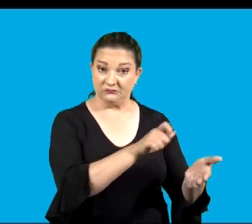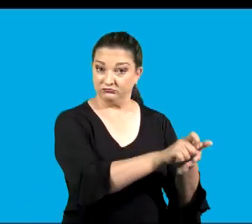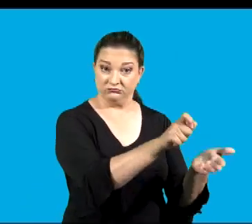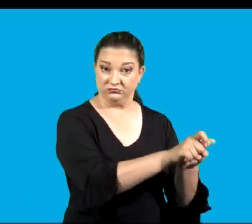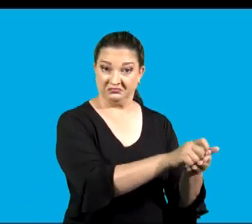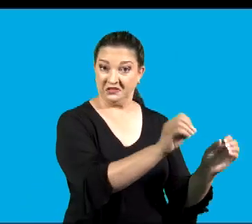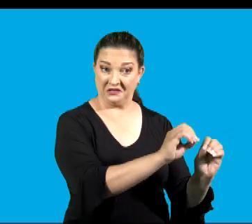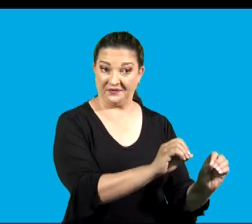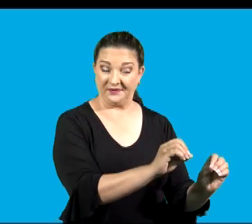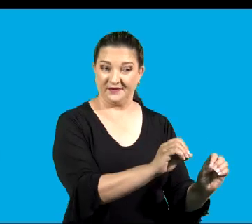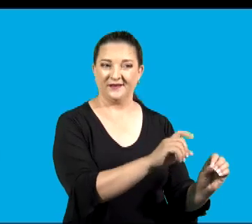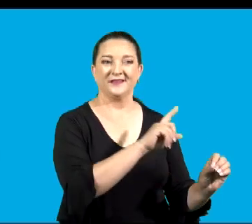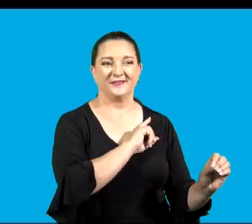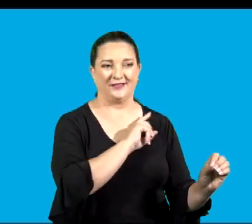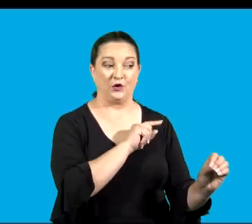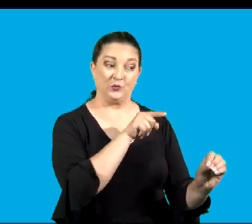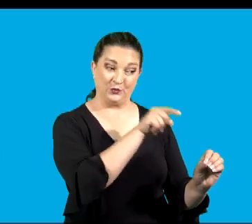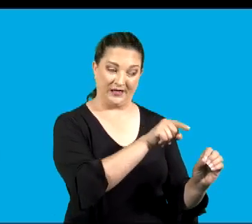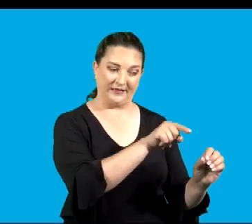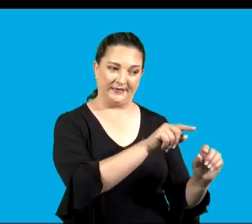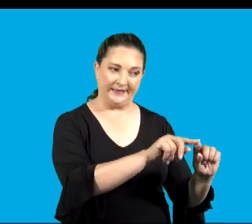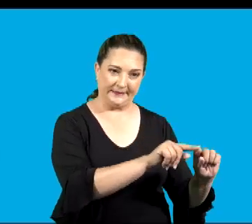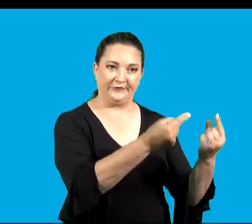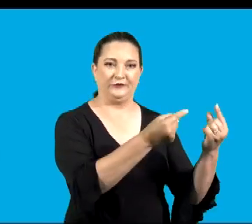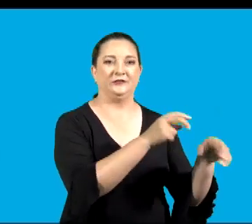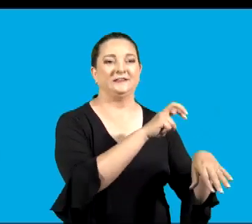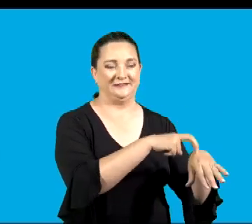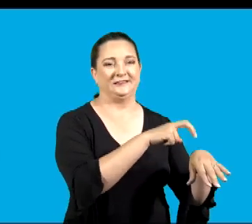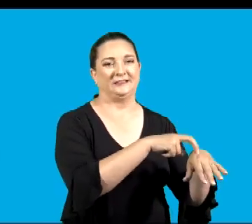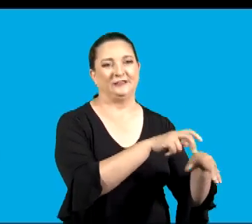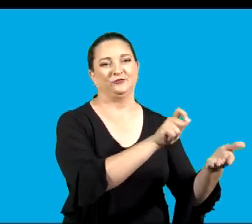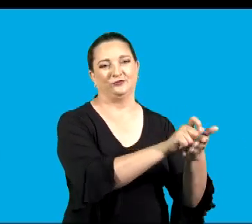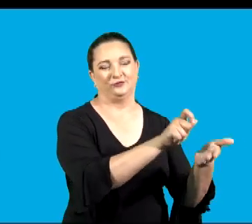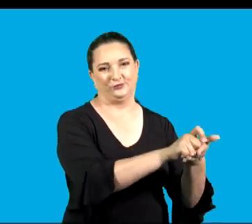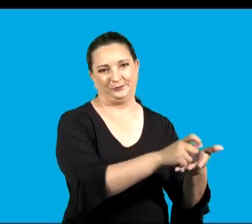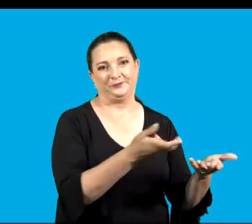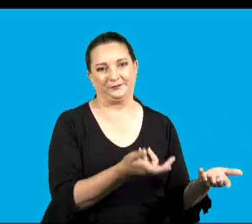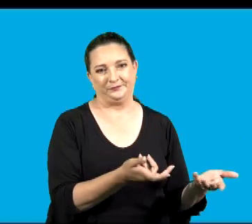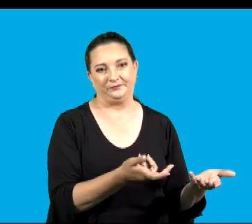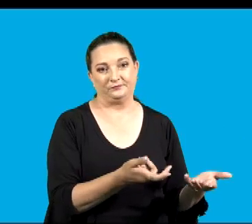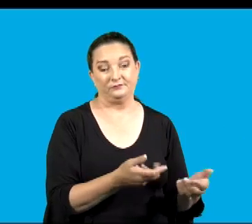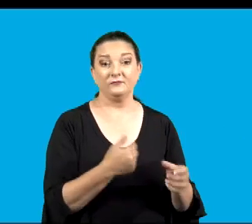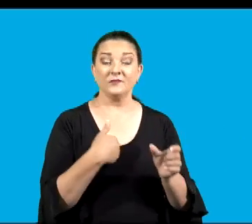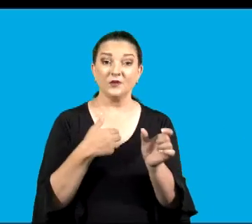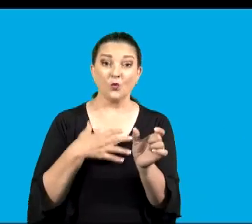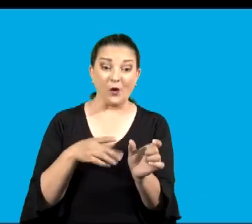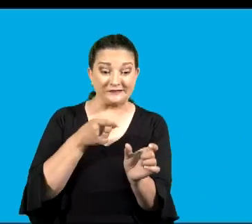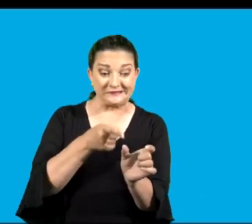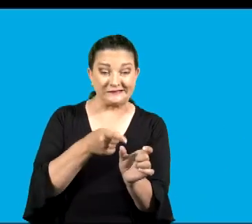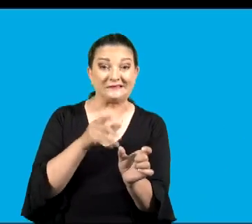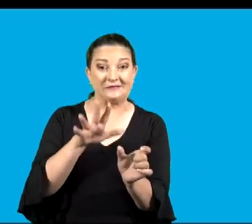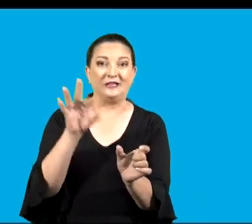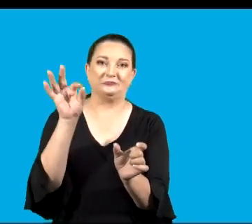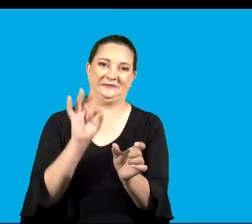we need to record that trade discount. How do you do that then? So it simply means what you want is the discount